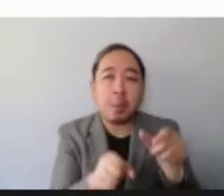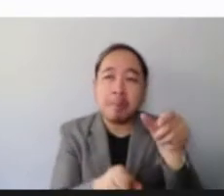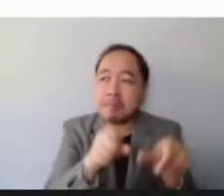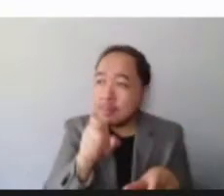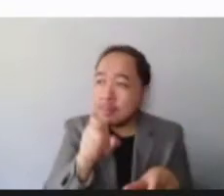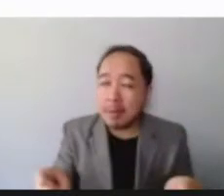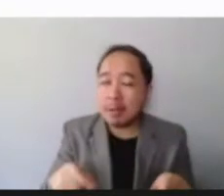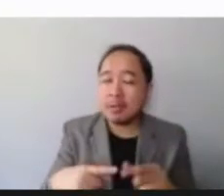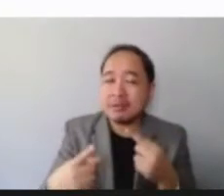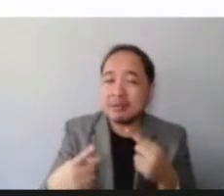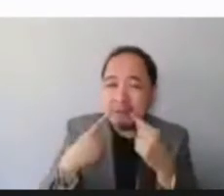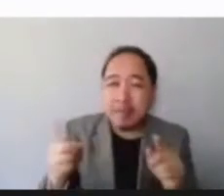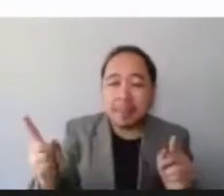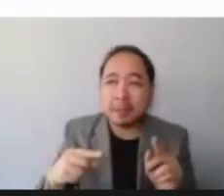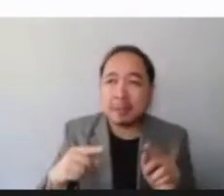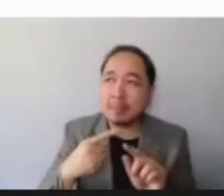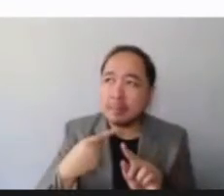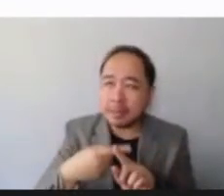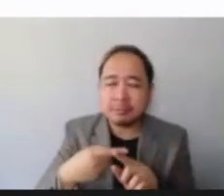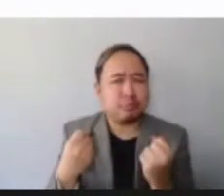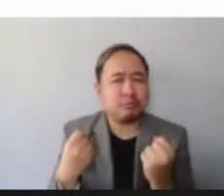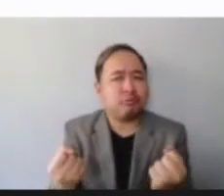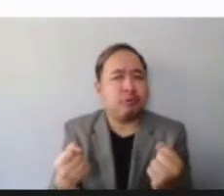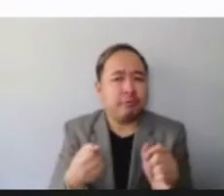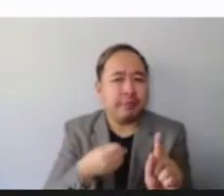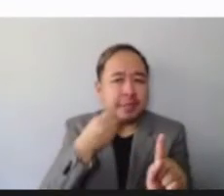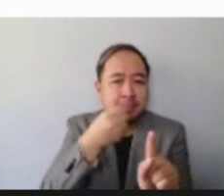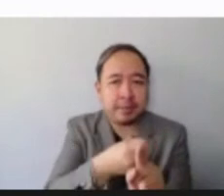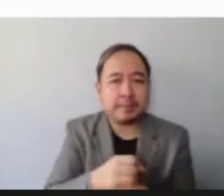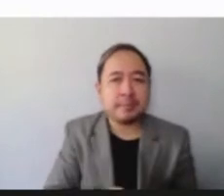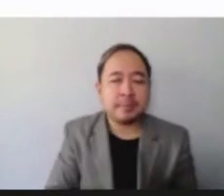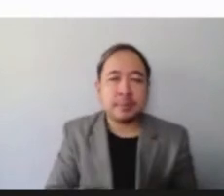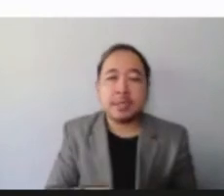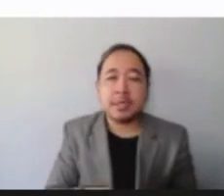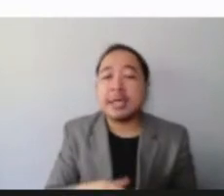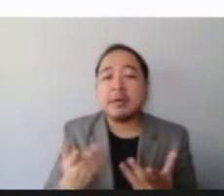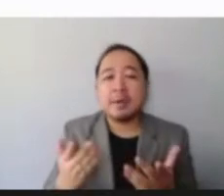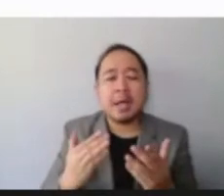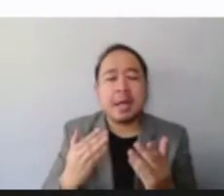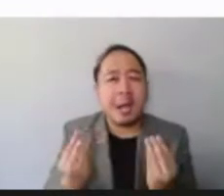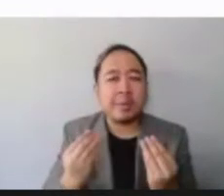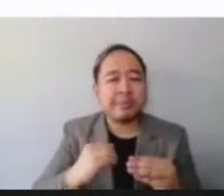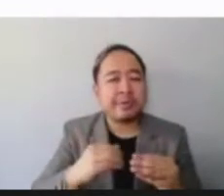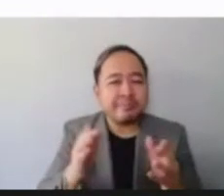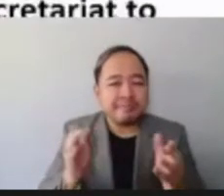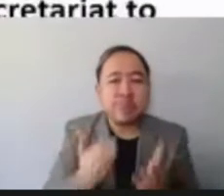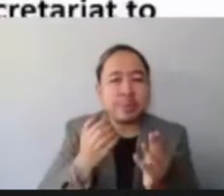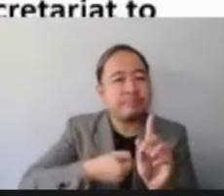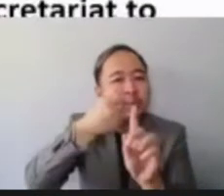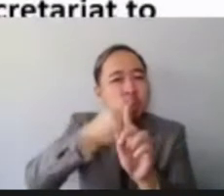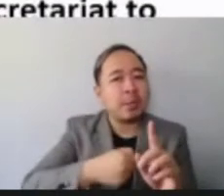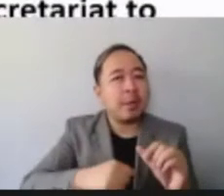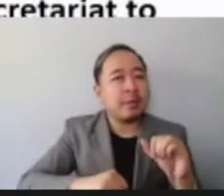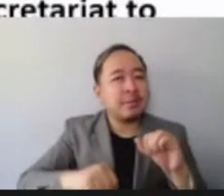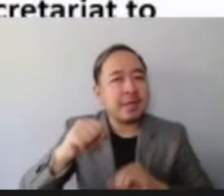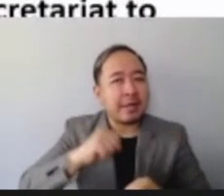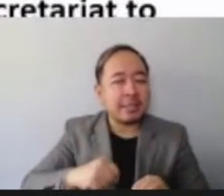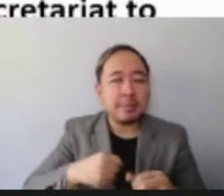impact and further opportunities in promoting science and evidence-based action